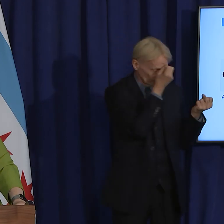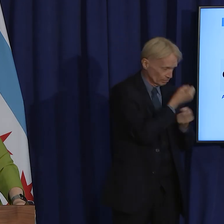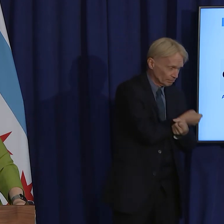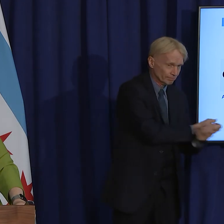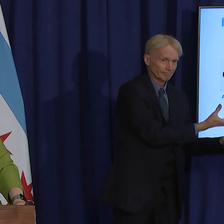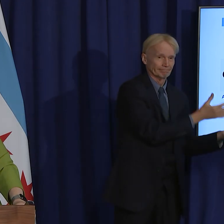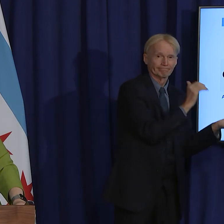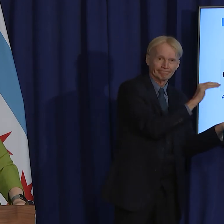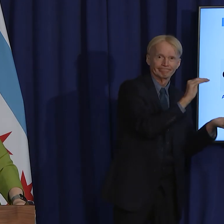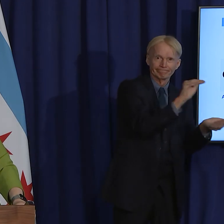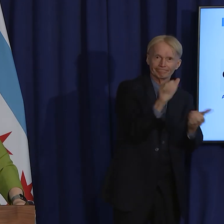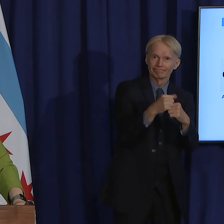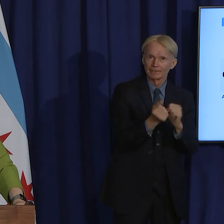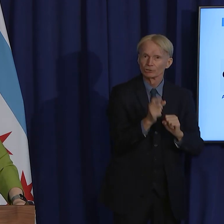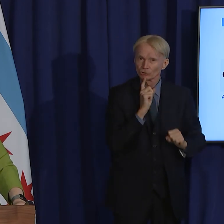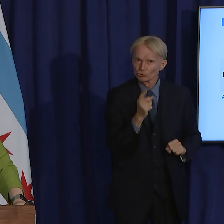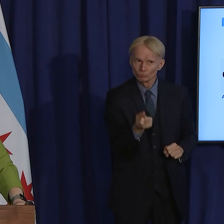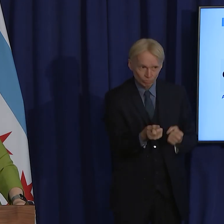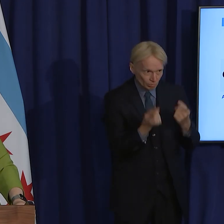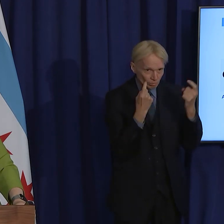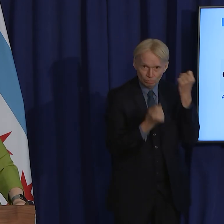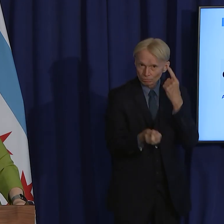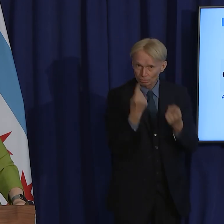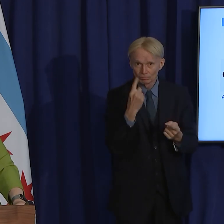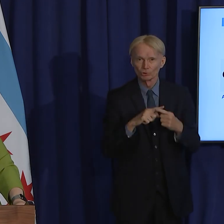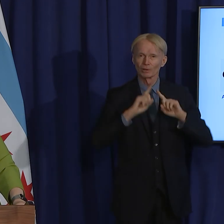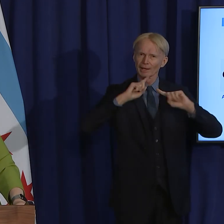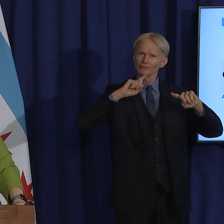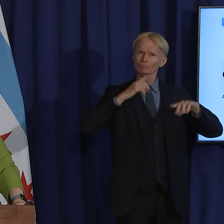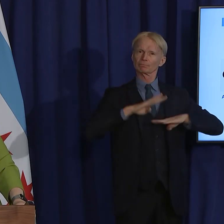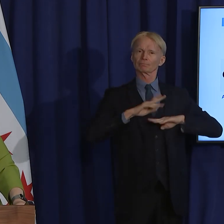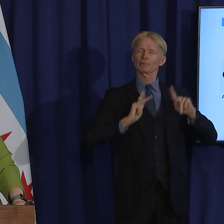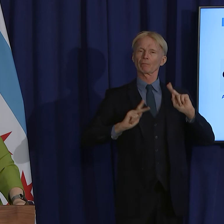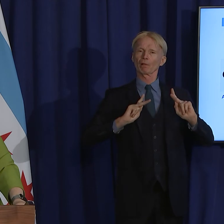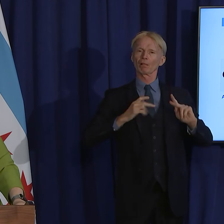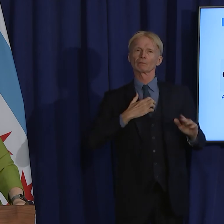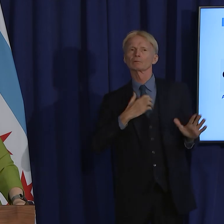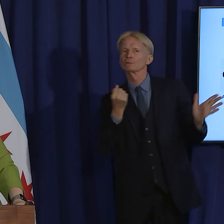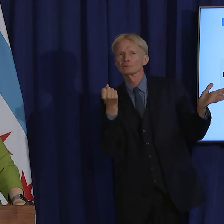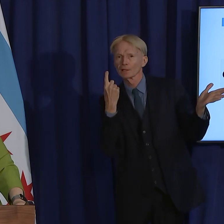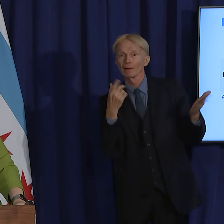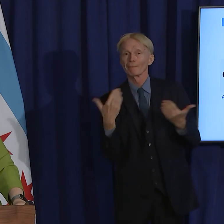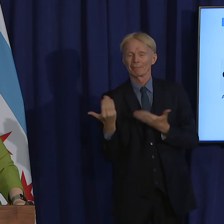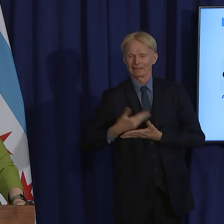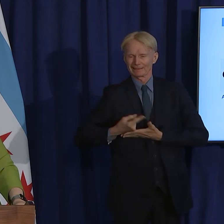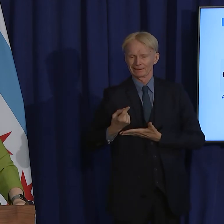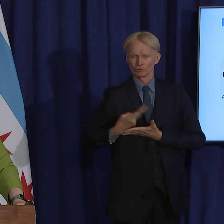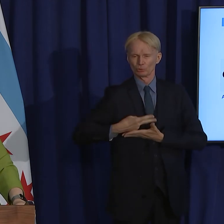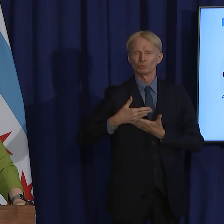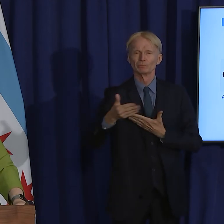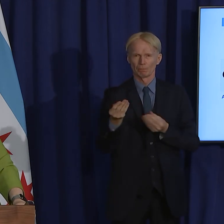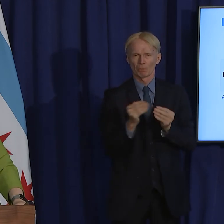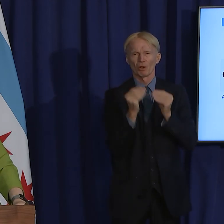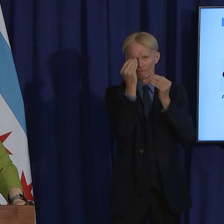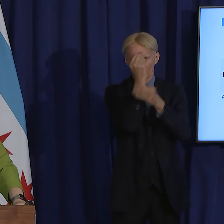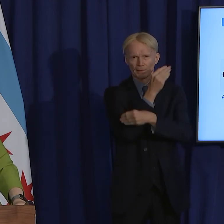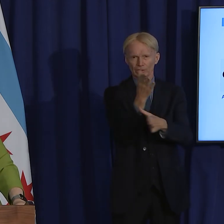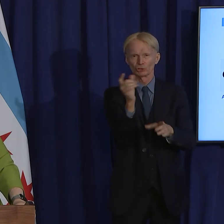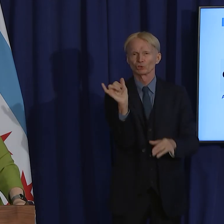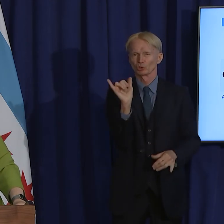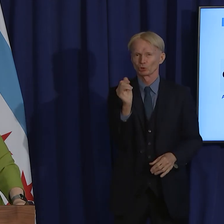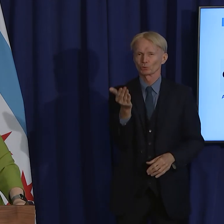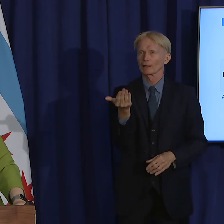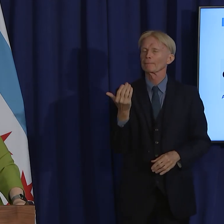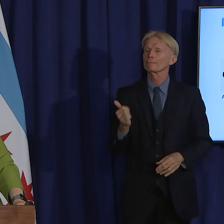we know everything so that we can answer people's questions. And I think we'll have more of that just over the next day or two. Dr. Arwady, the